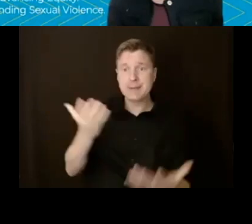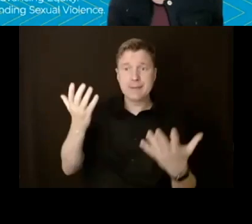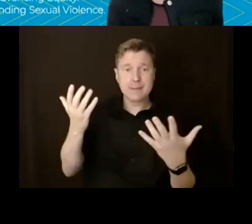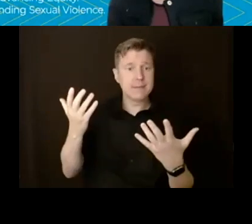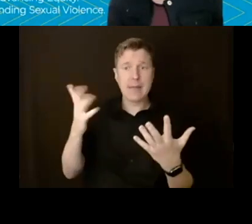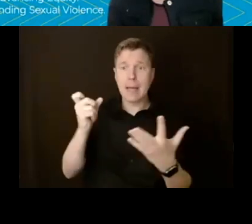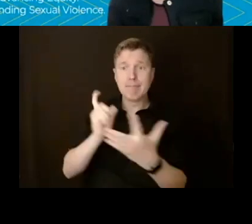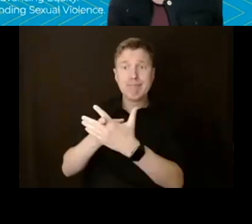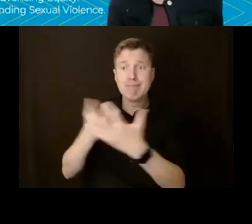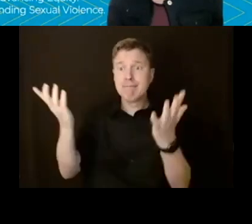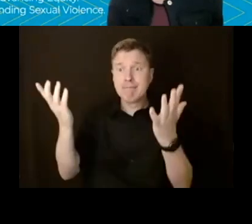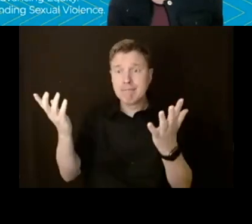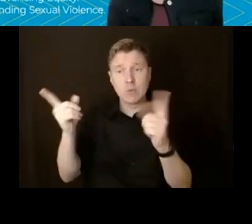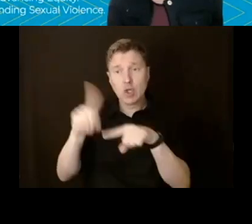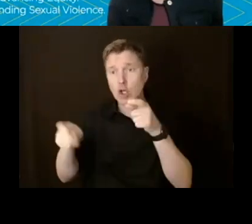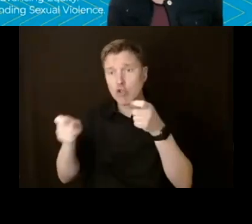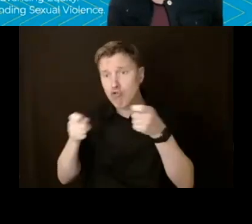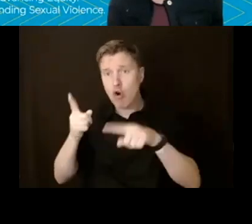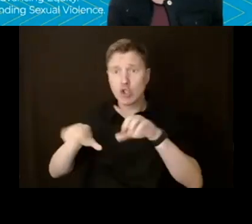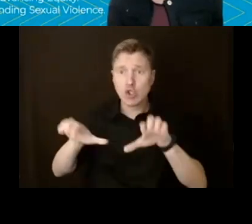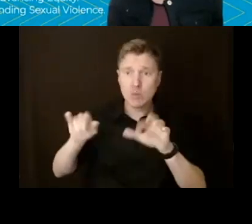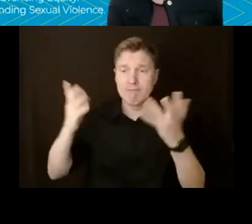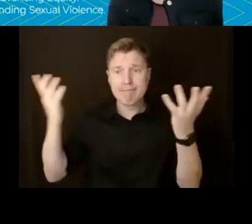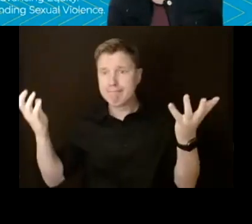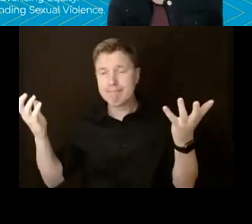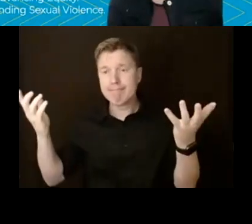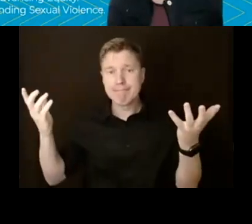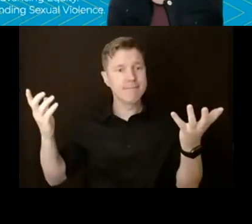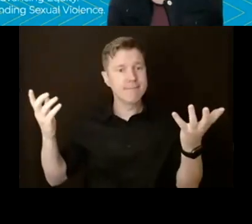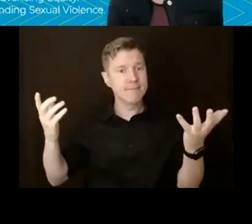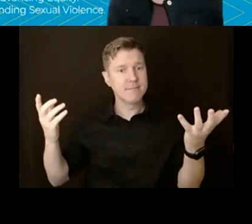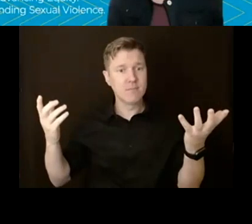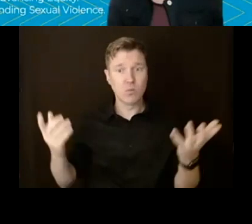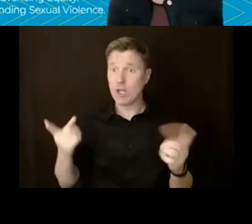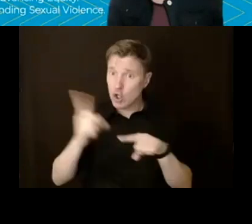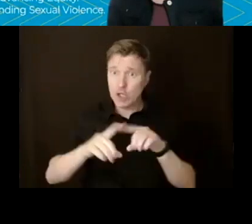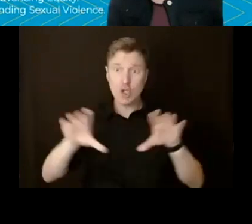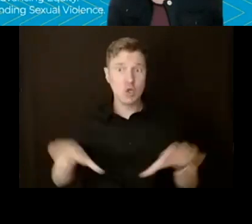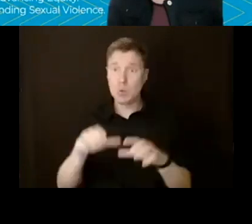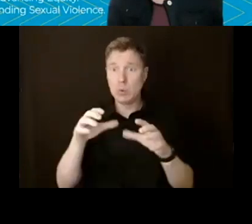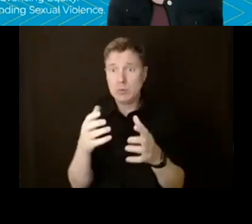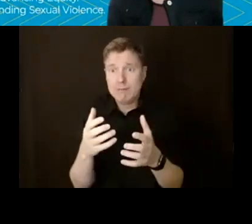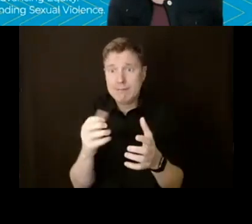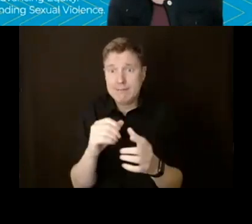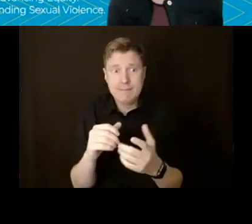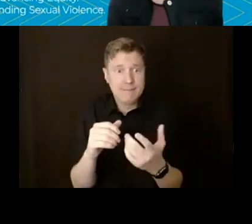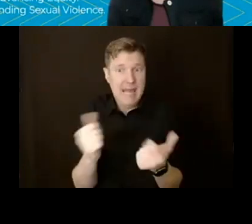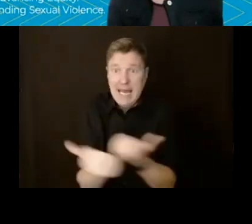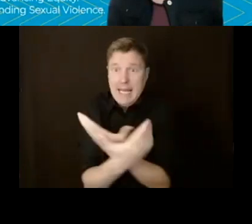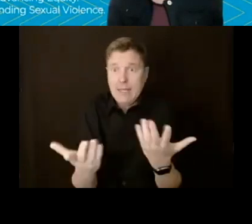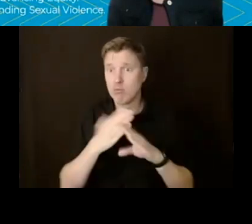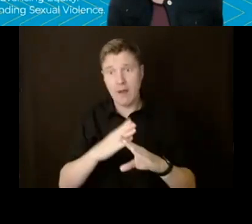no one could have controlled it. No one did it. Nothing. Like there was nothing that anyone could have done. Things just